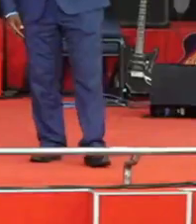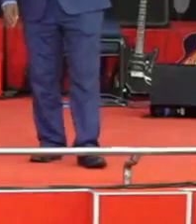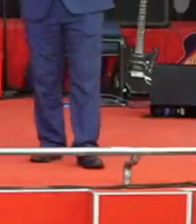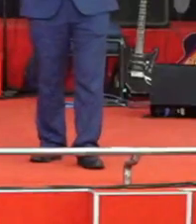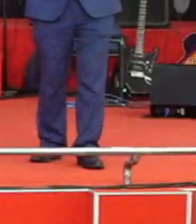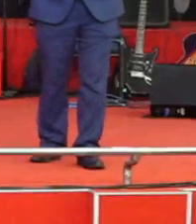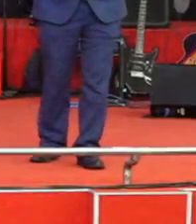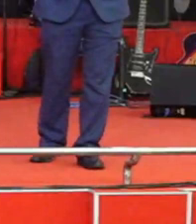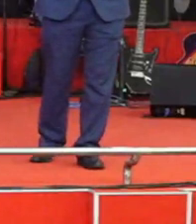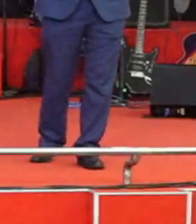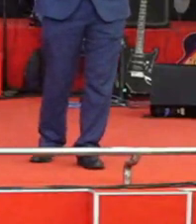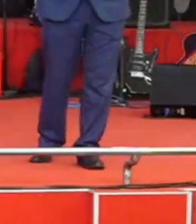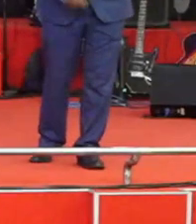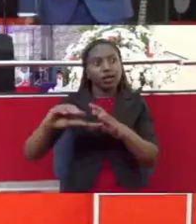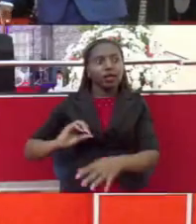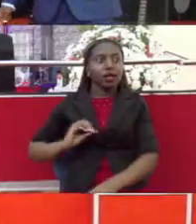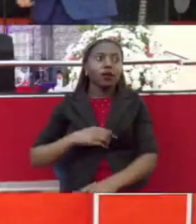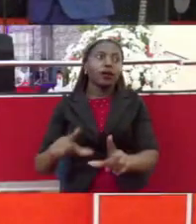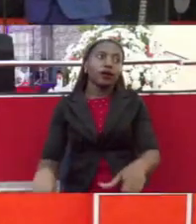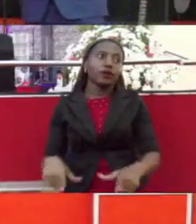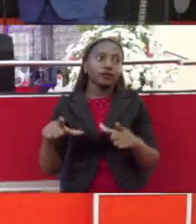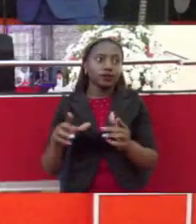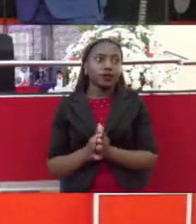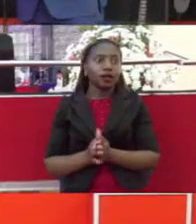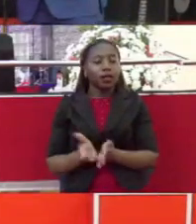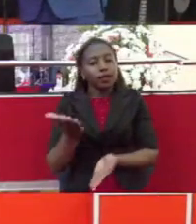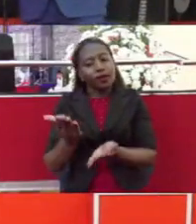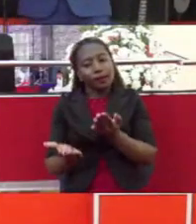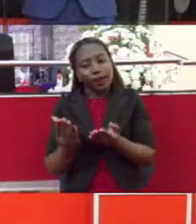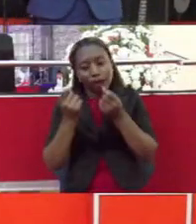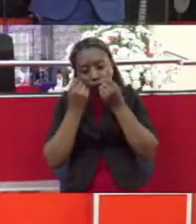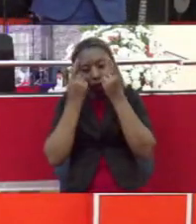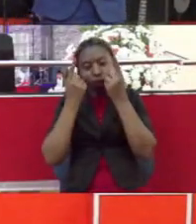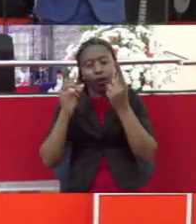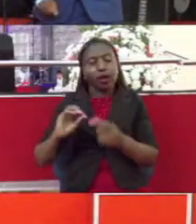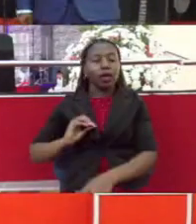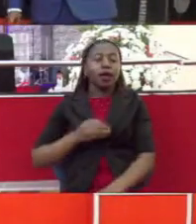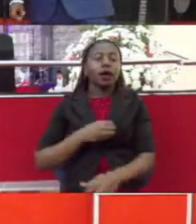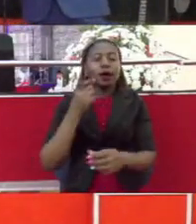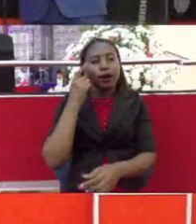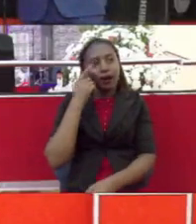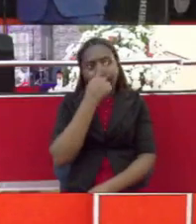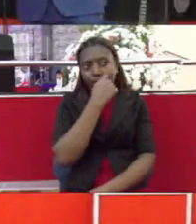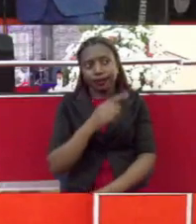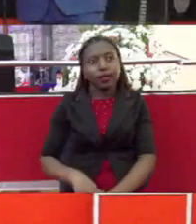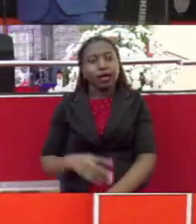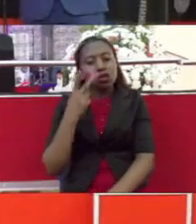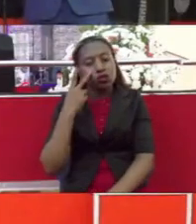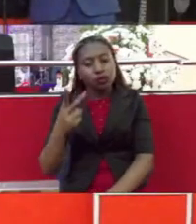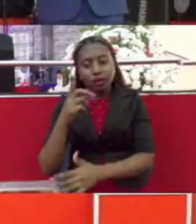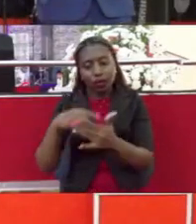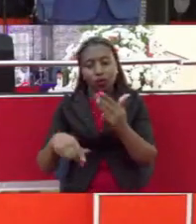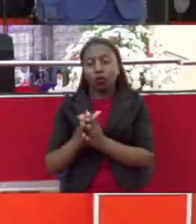lives. Sababu Bwana yu kazini maishani mwetu. That he may open our eyes. Kwamba afungue macho yetu. To see that